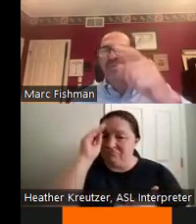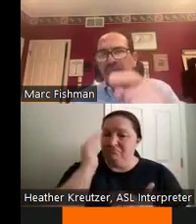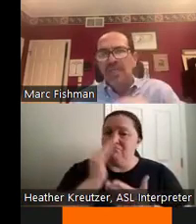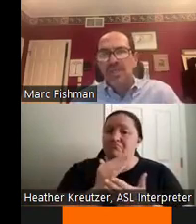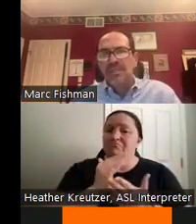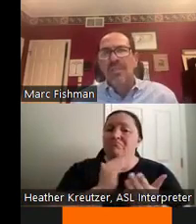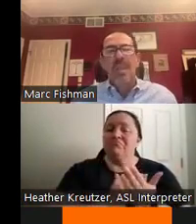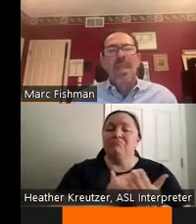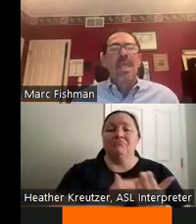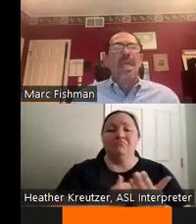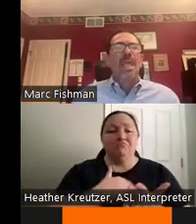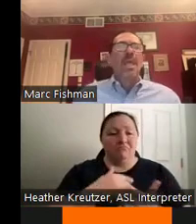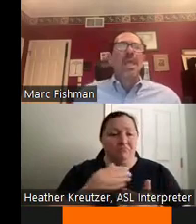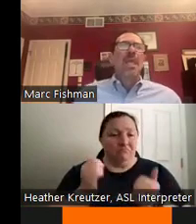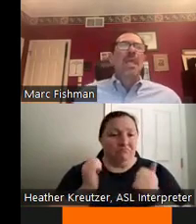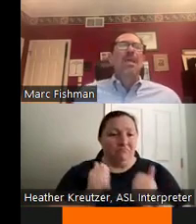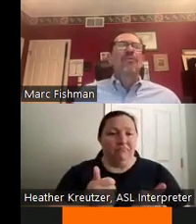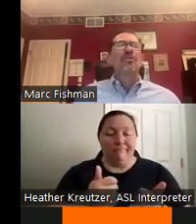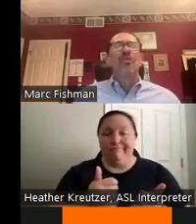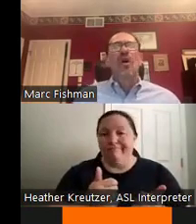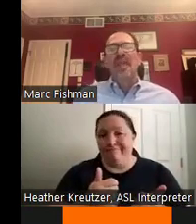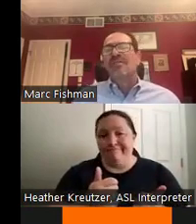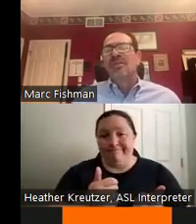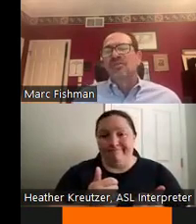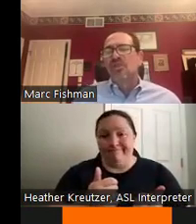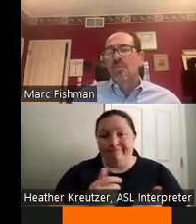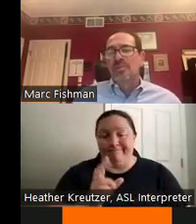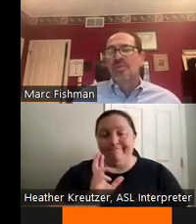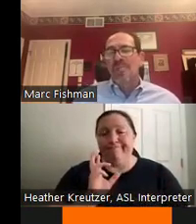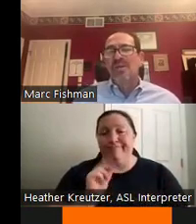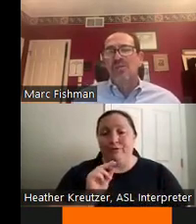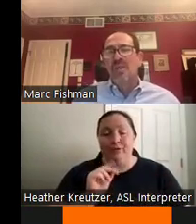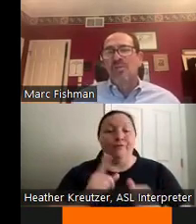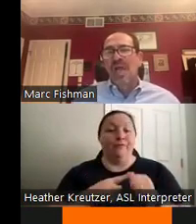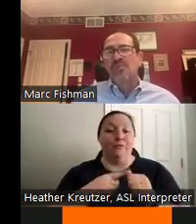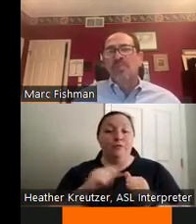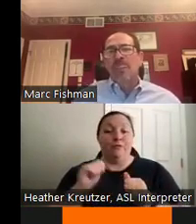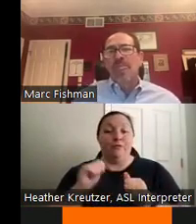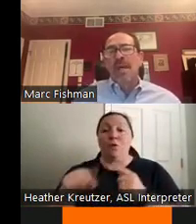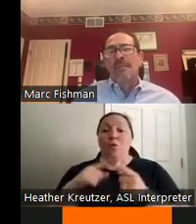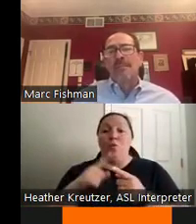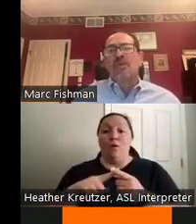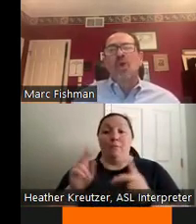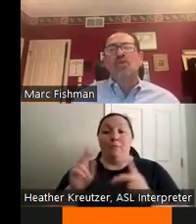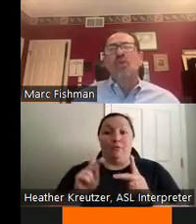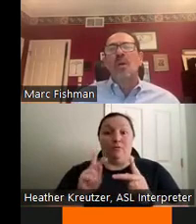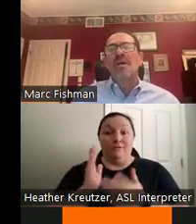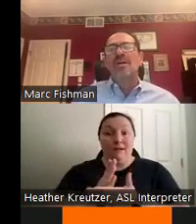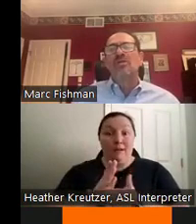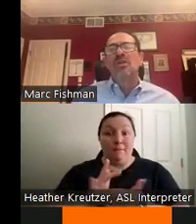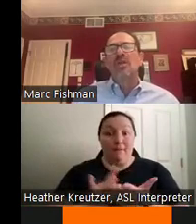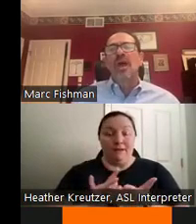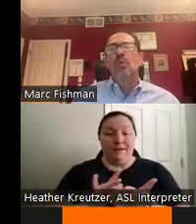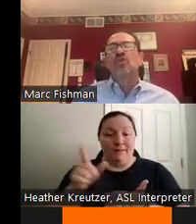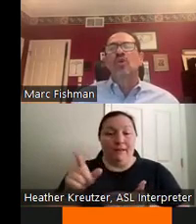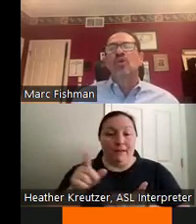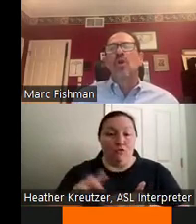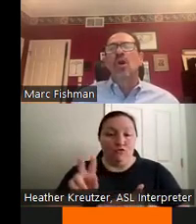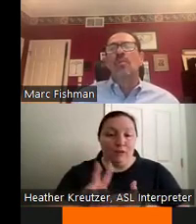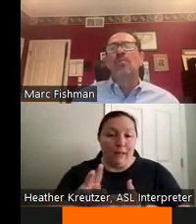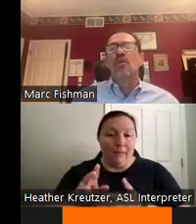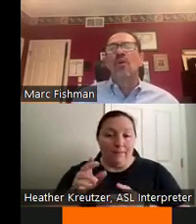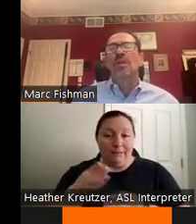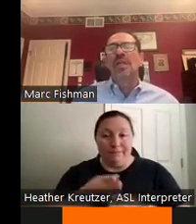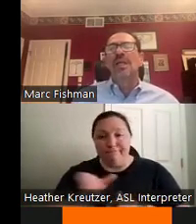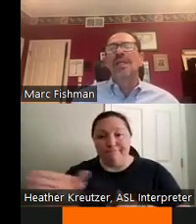I've got this. First of all, the evidence is that when people stop medicine, they relapse. But there's also no evidence that we